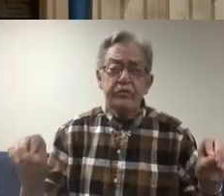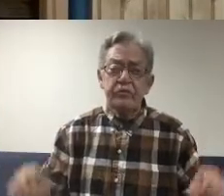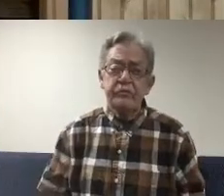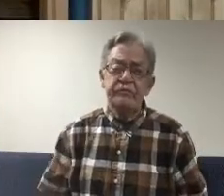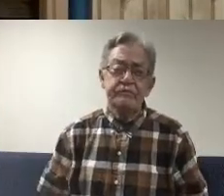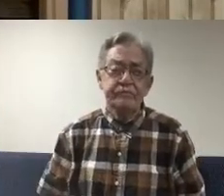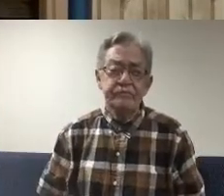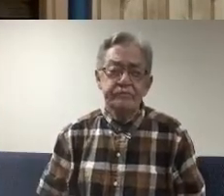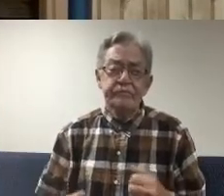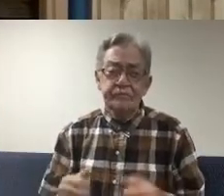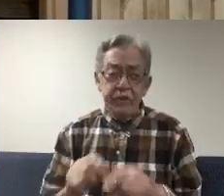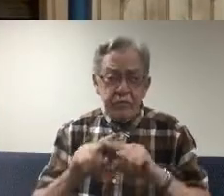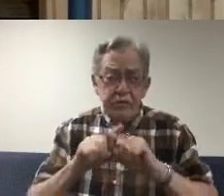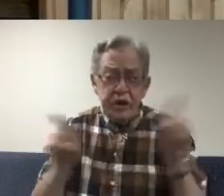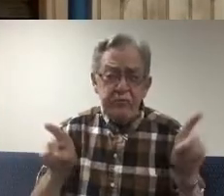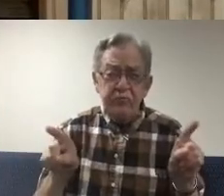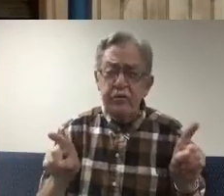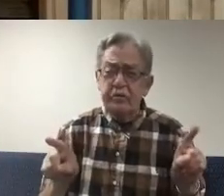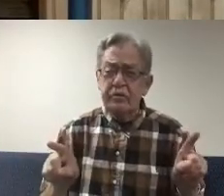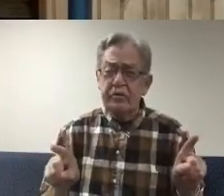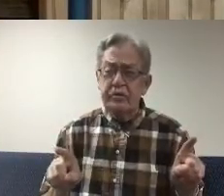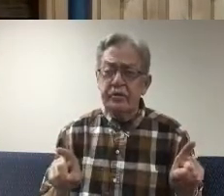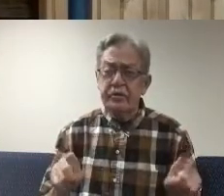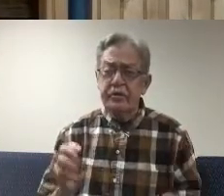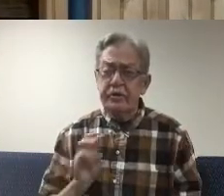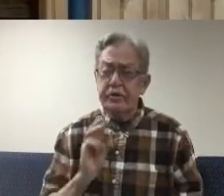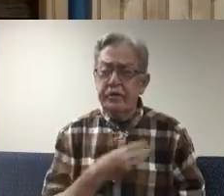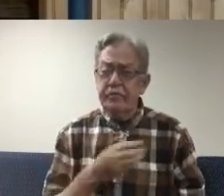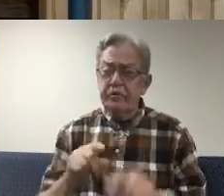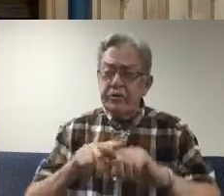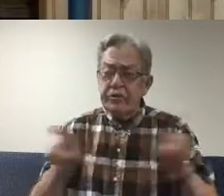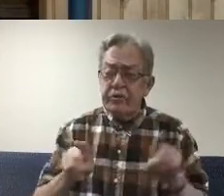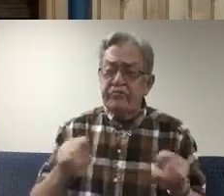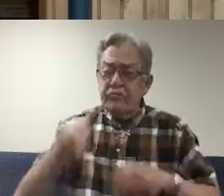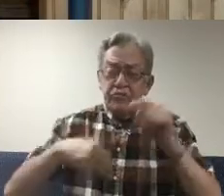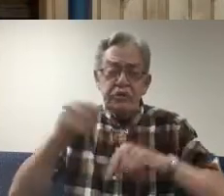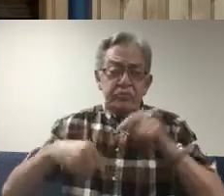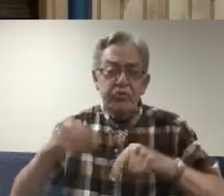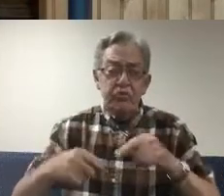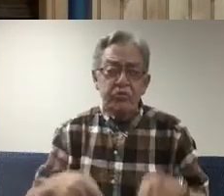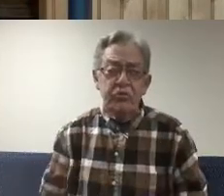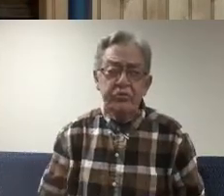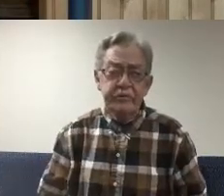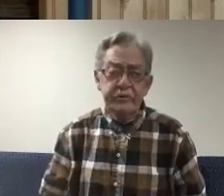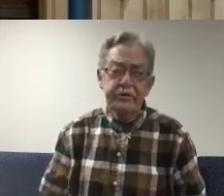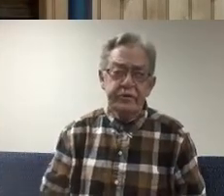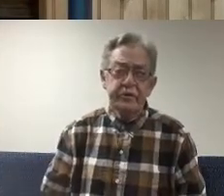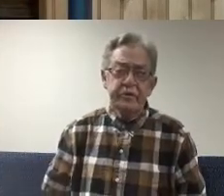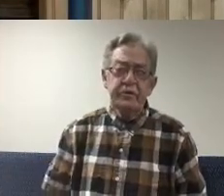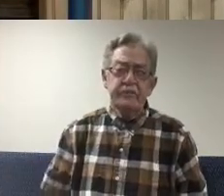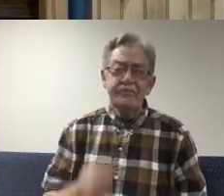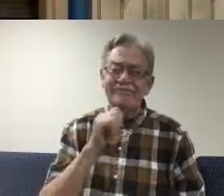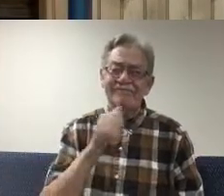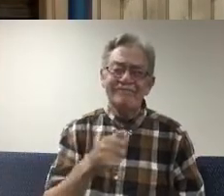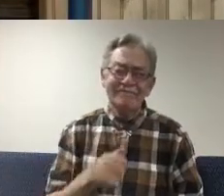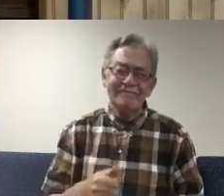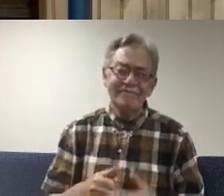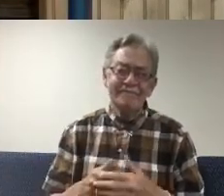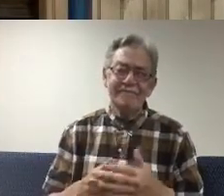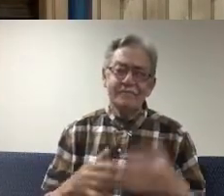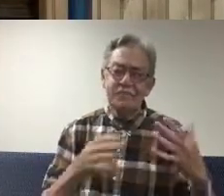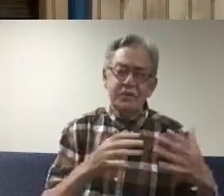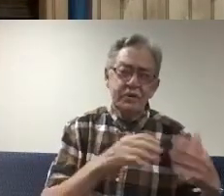better upbringing, or somehow we were different, or we never thought of. No, we're all born this way. Now, what